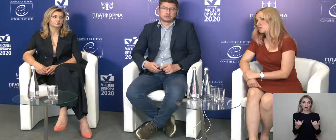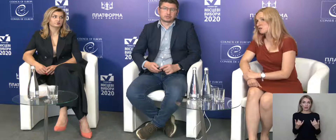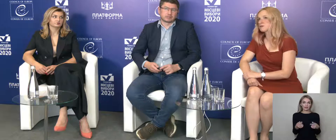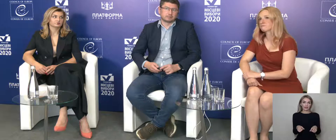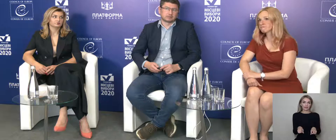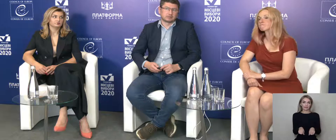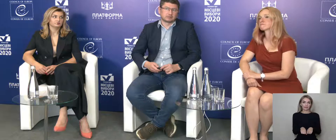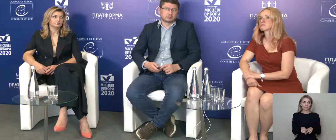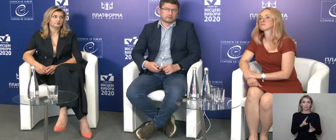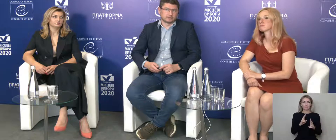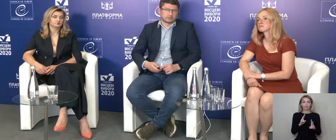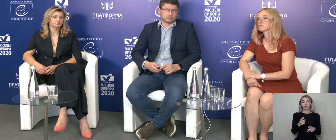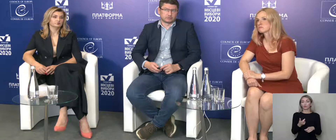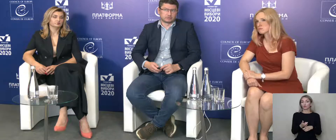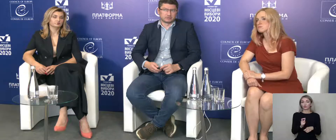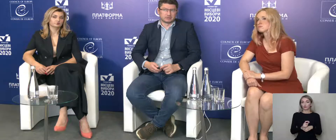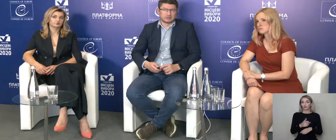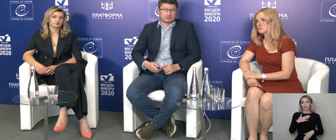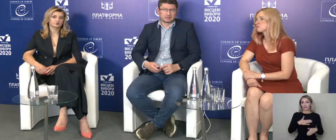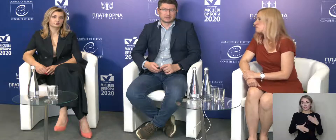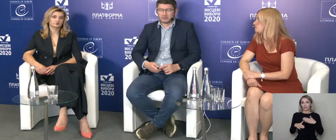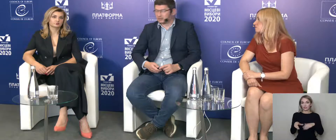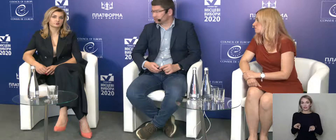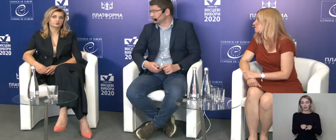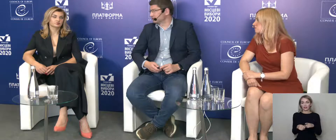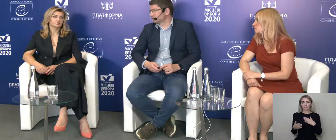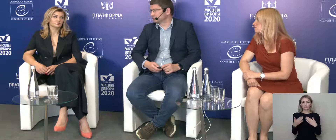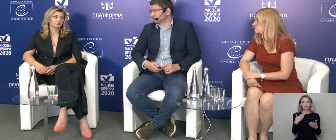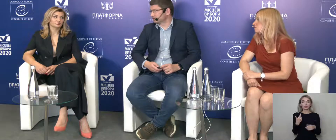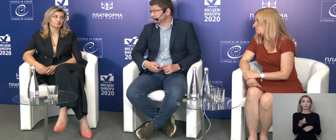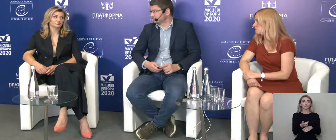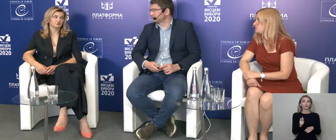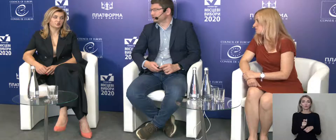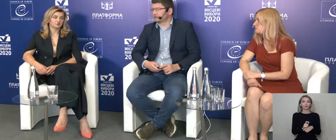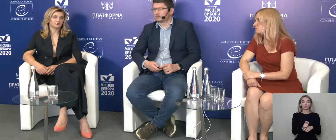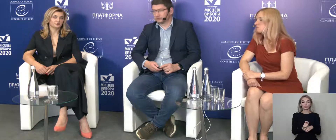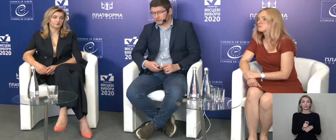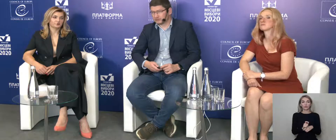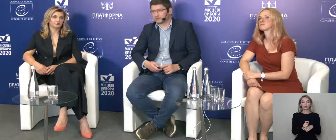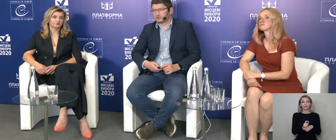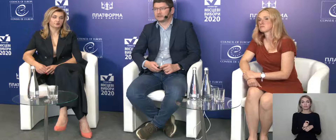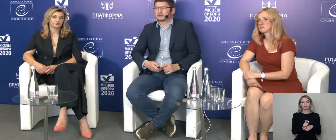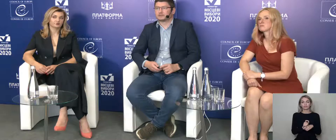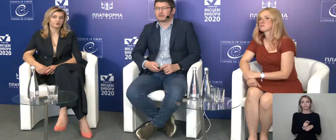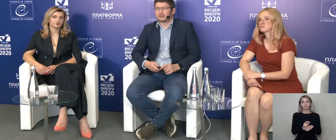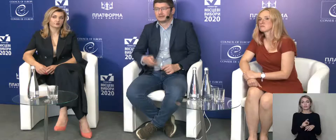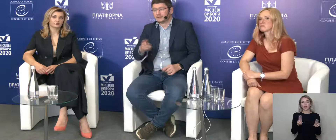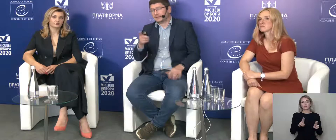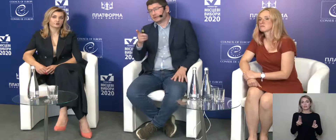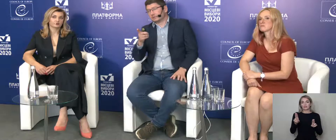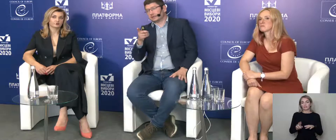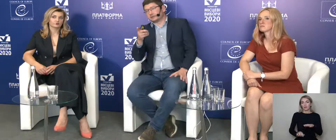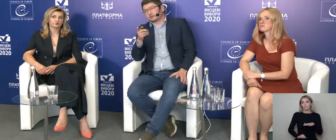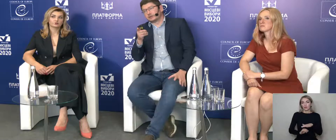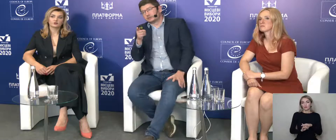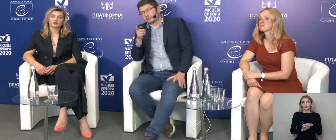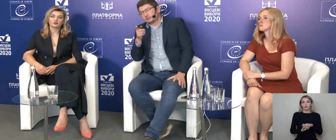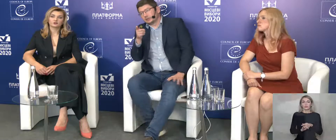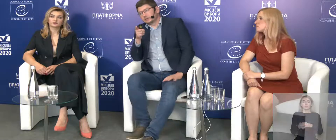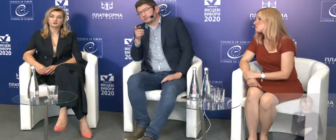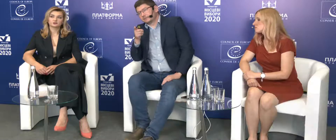eliminates equality, and they handle the complaints. So this approach is based on the principle of the rule of